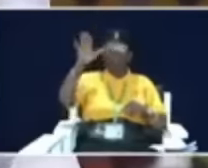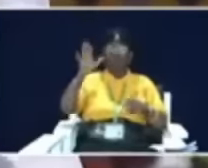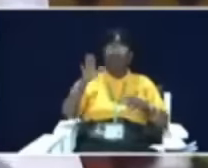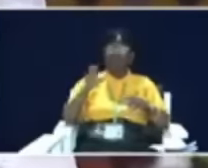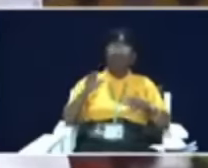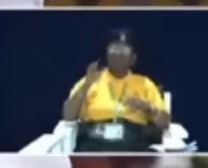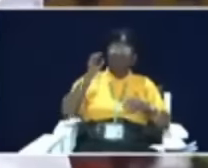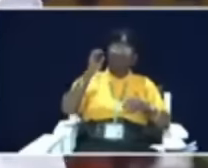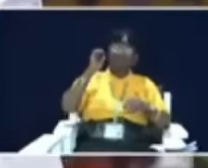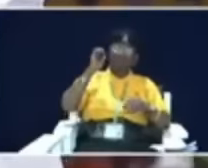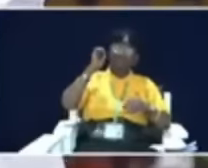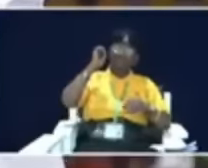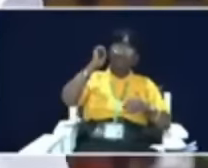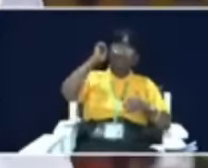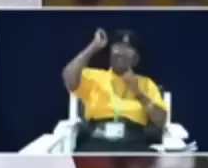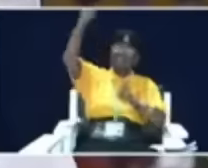He said, your husband